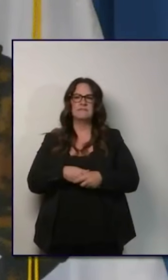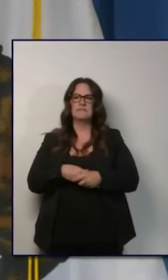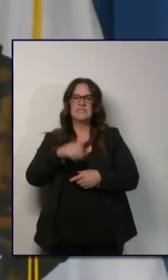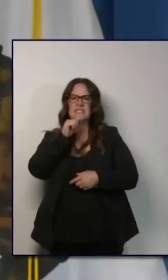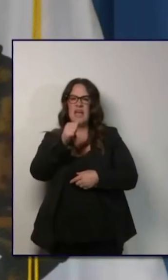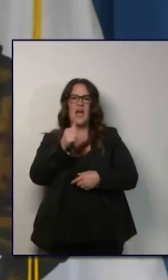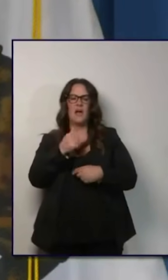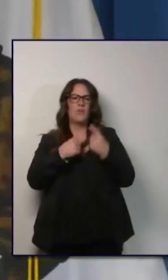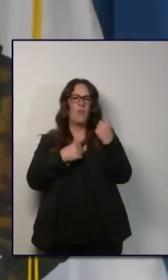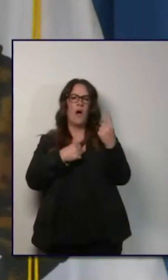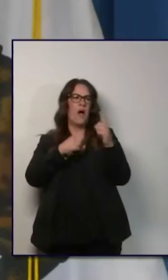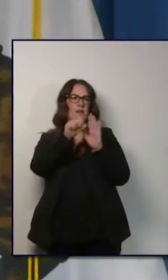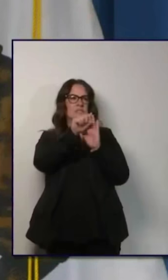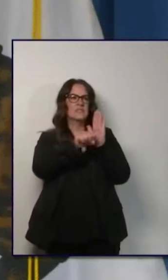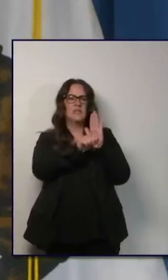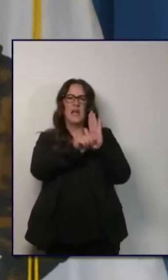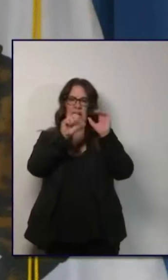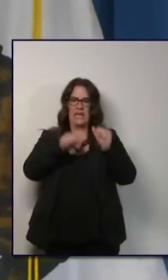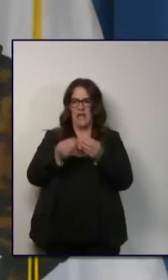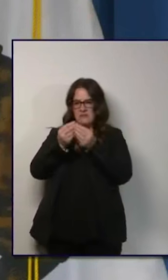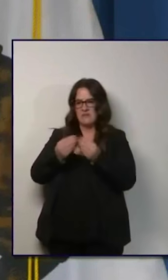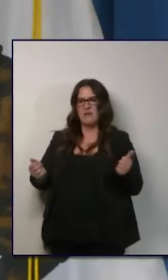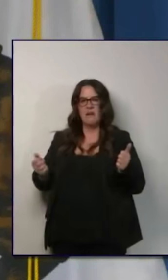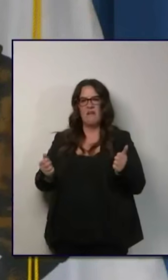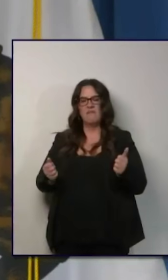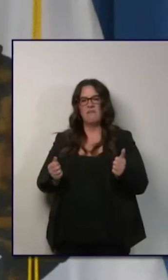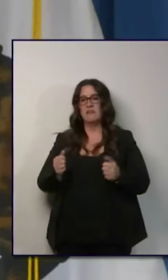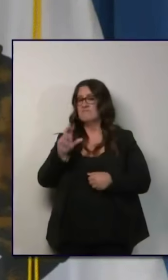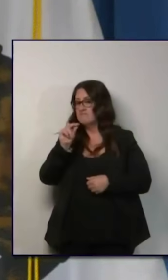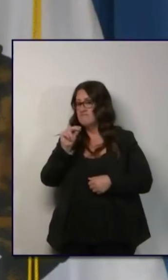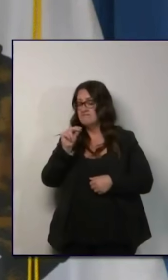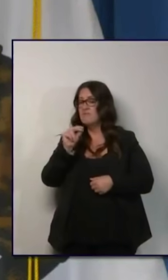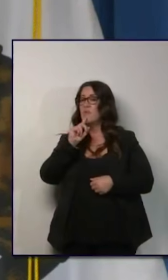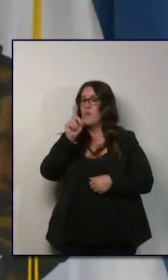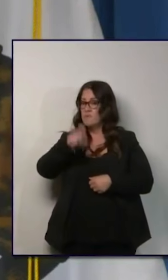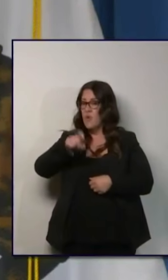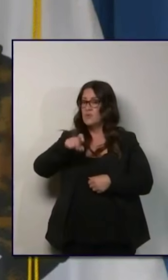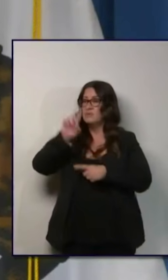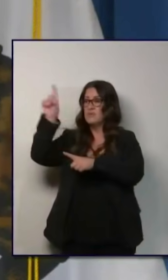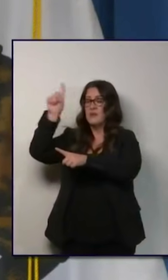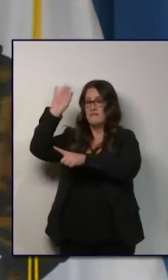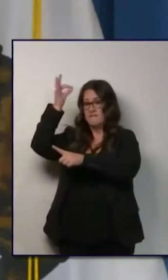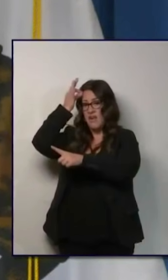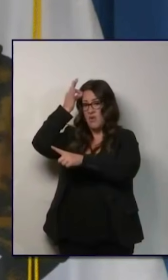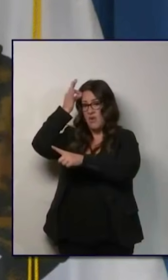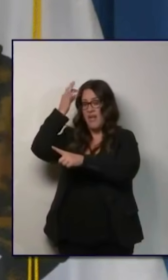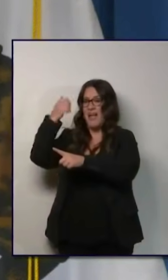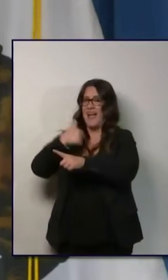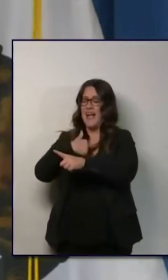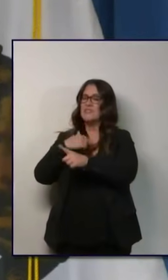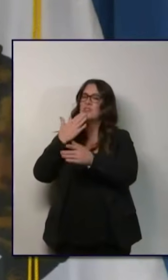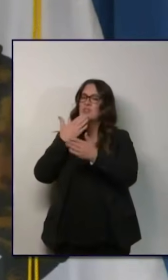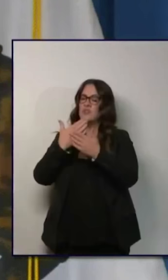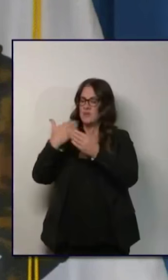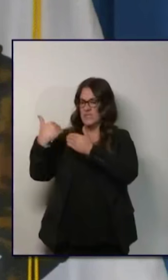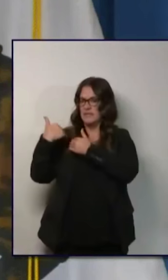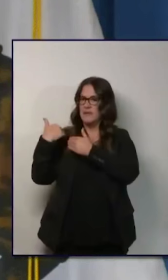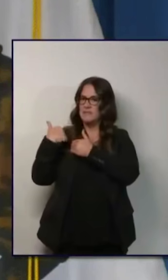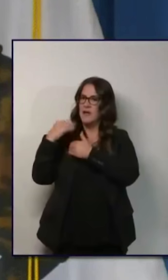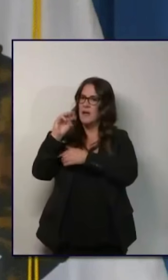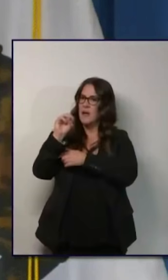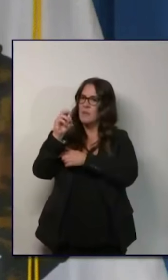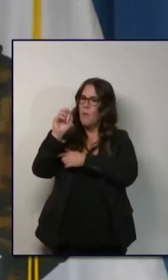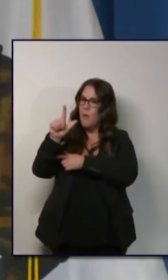state. The federal government has a moral and ethical and economic obligation to help support